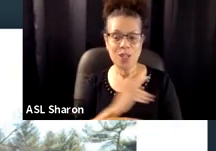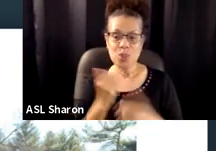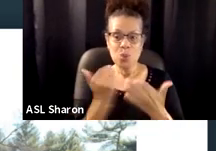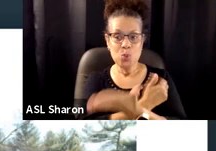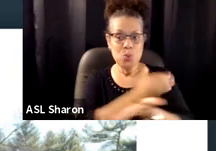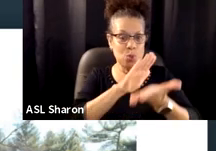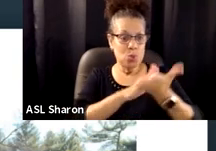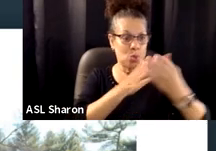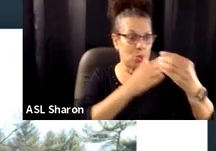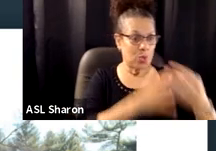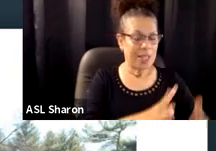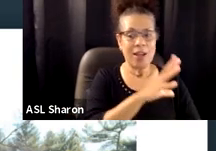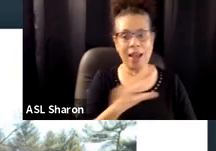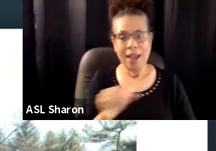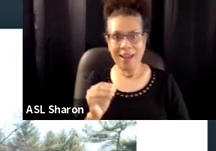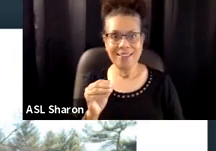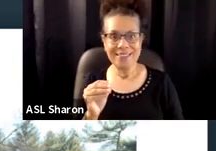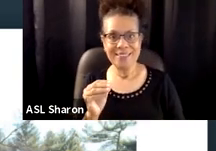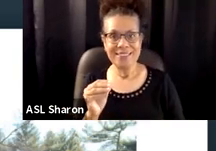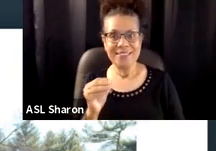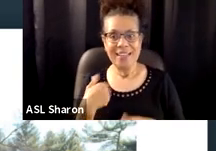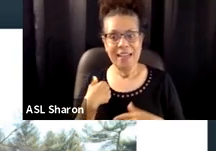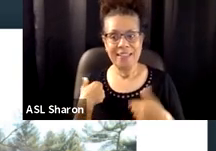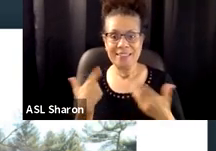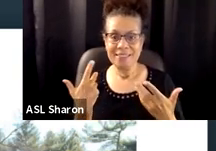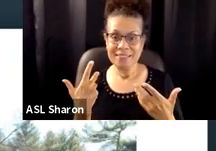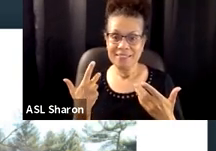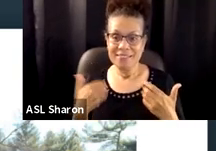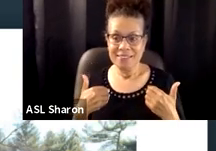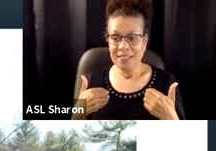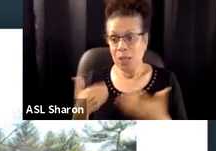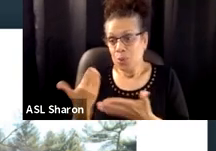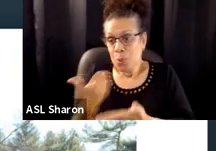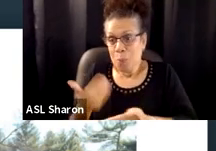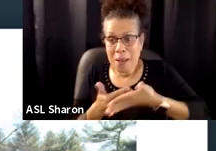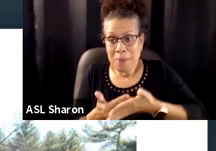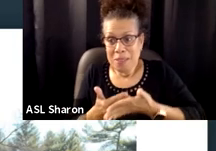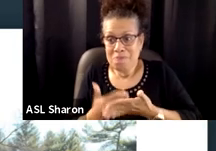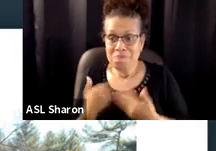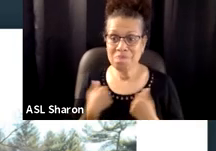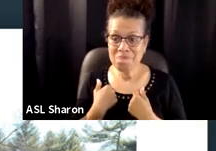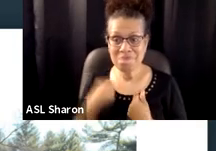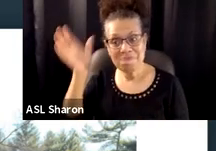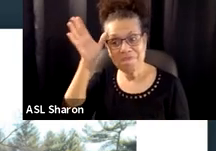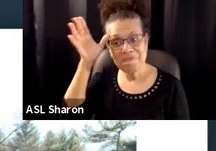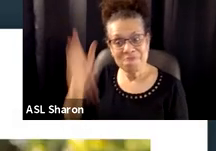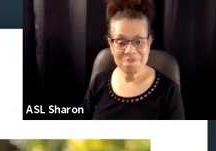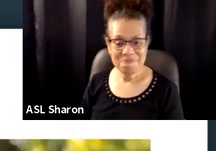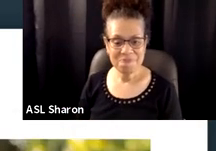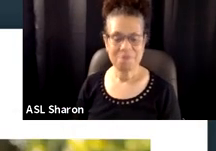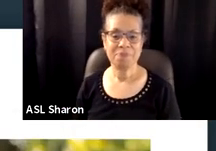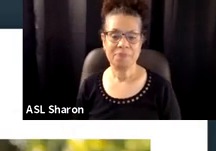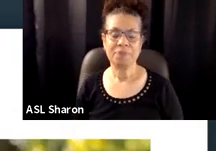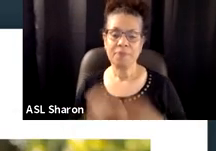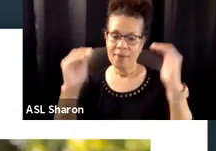leader and a very in a young a new baby in the household next